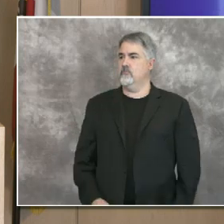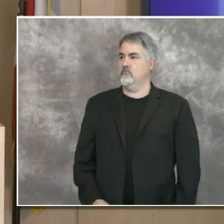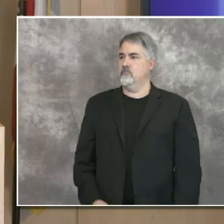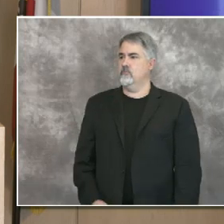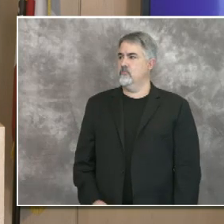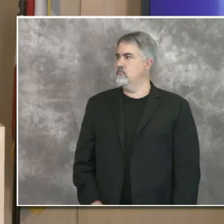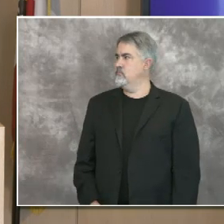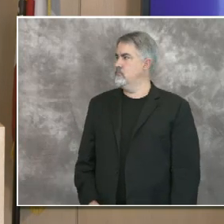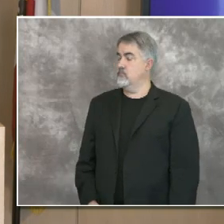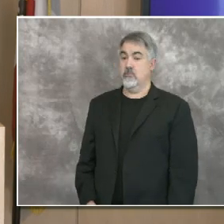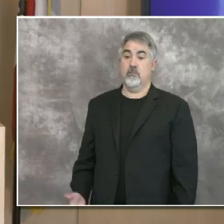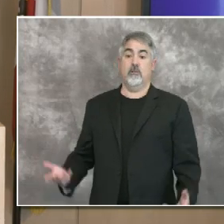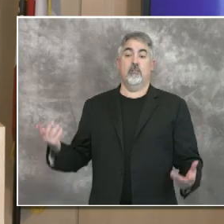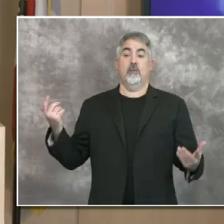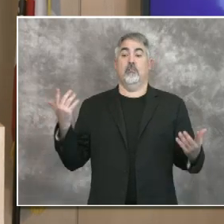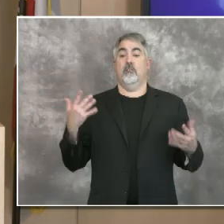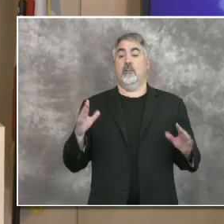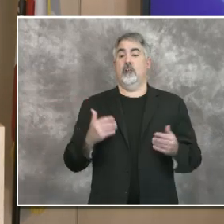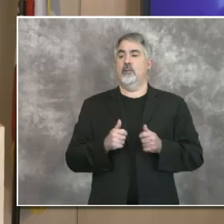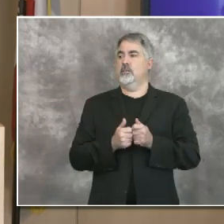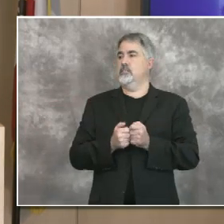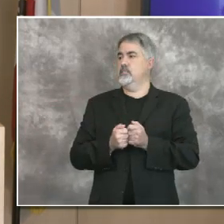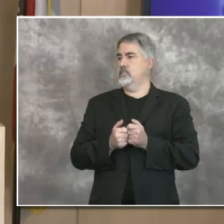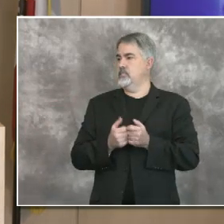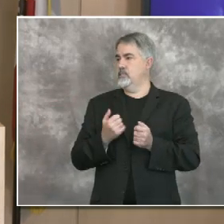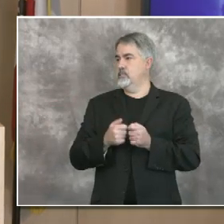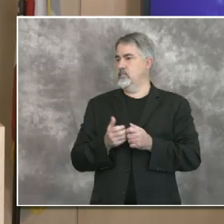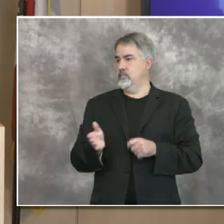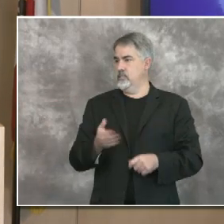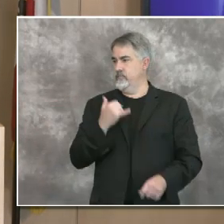All right. Okay, we'll go to the text questions.